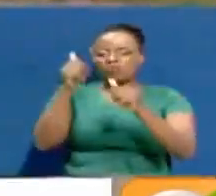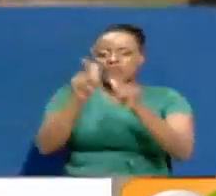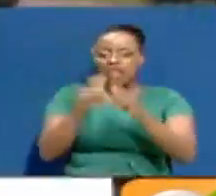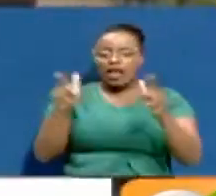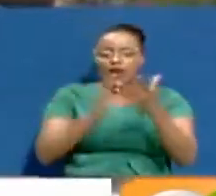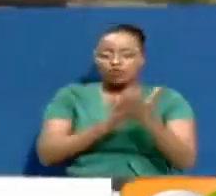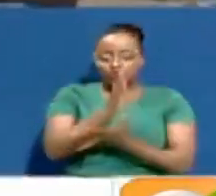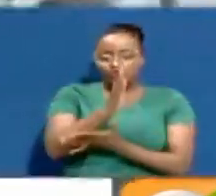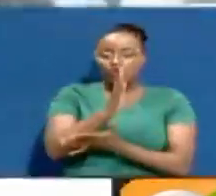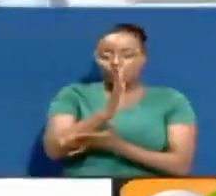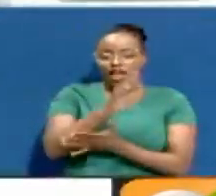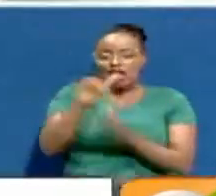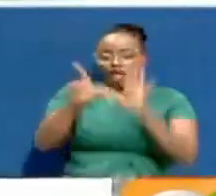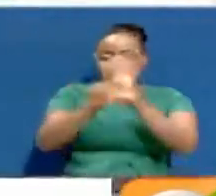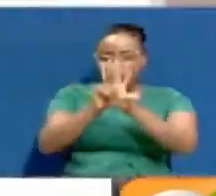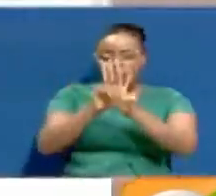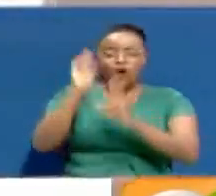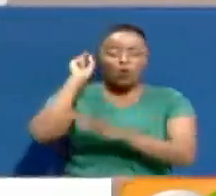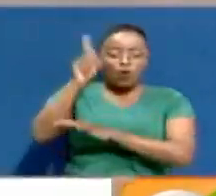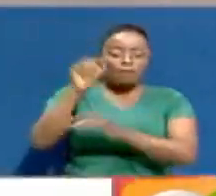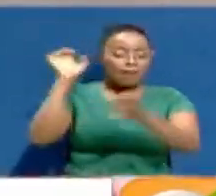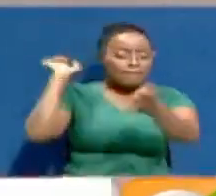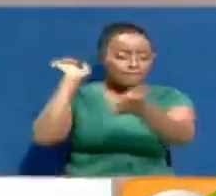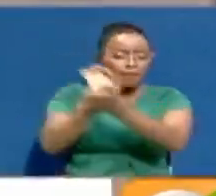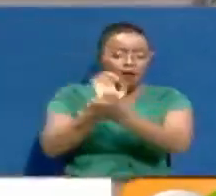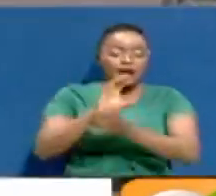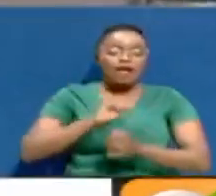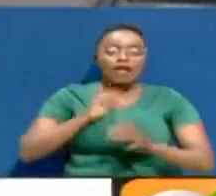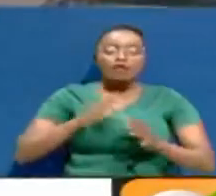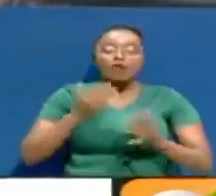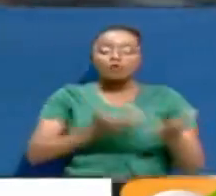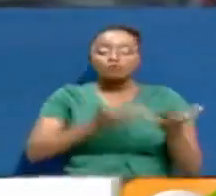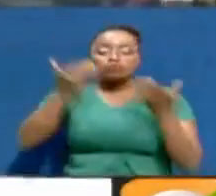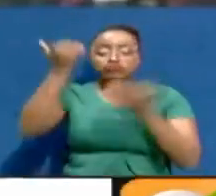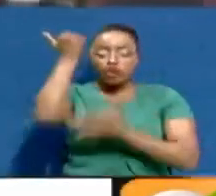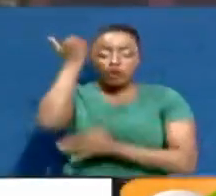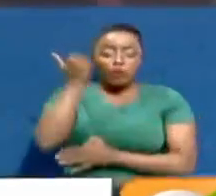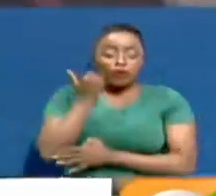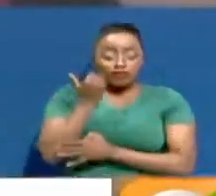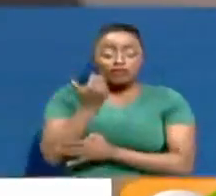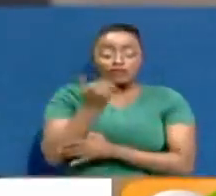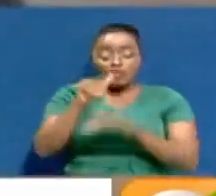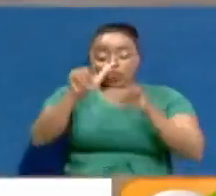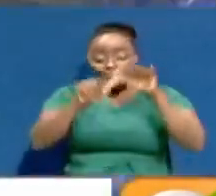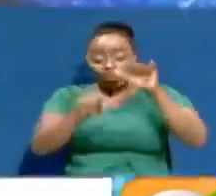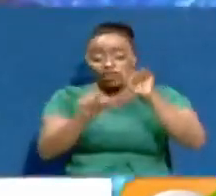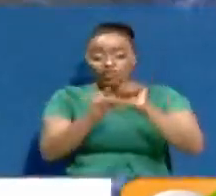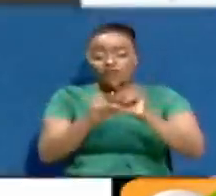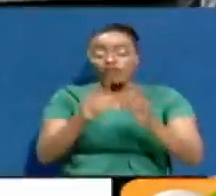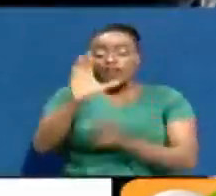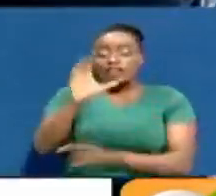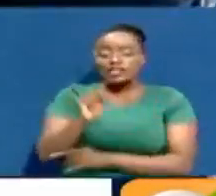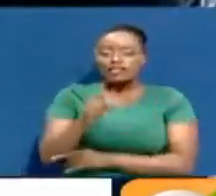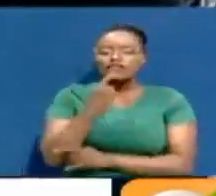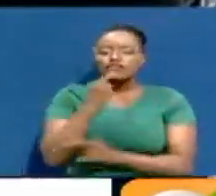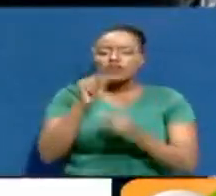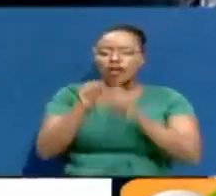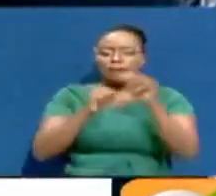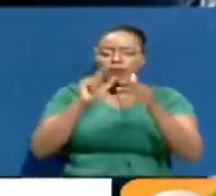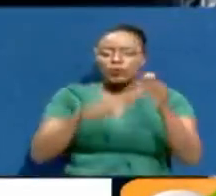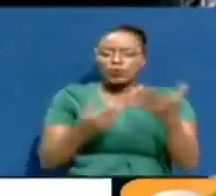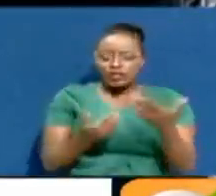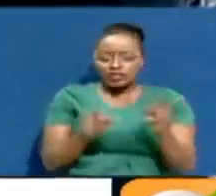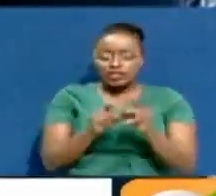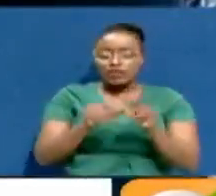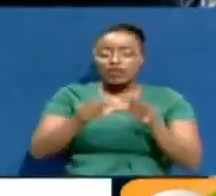allowed by law, will be impounded and their owners charged in court. The law the late CS was referring to